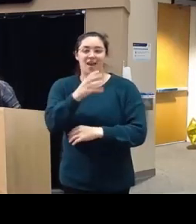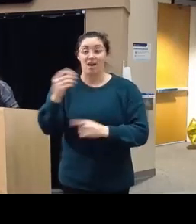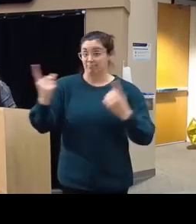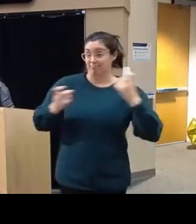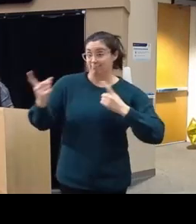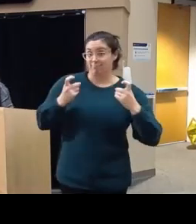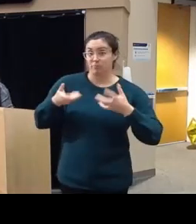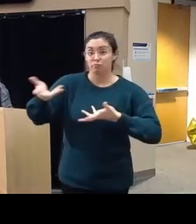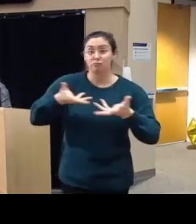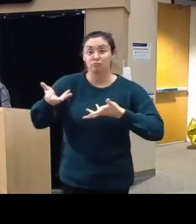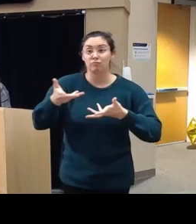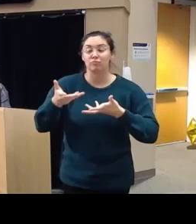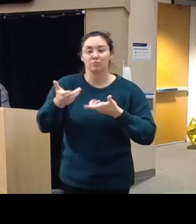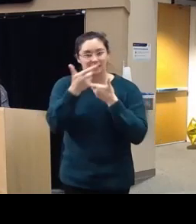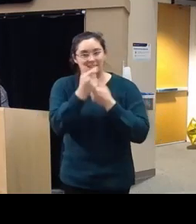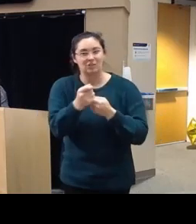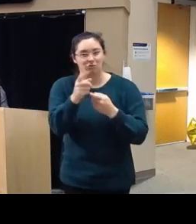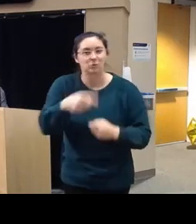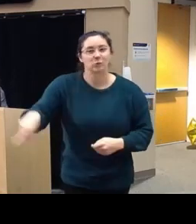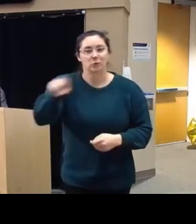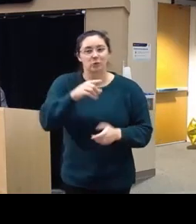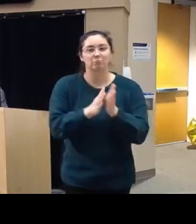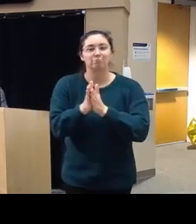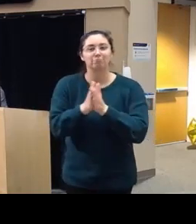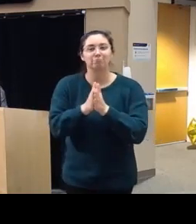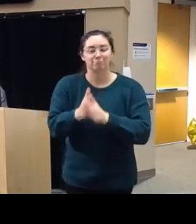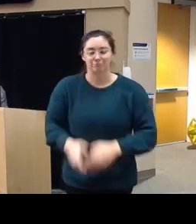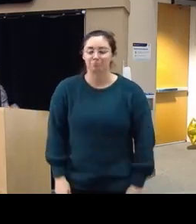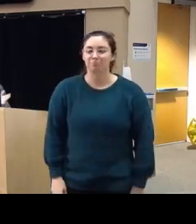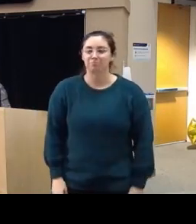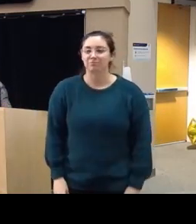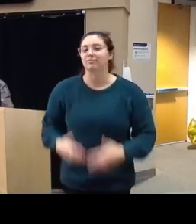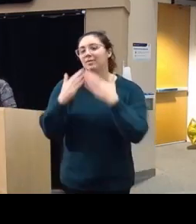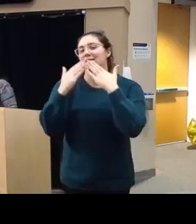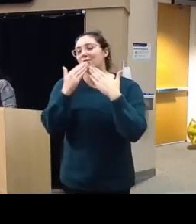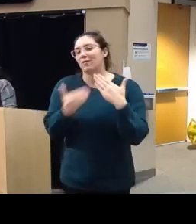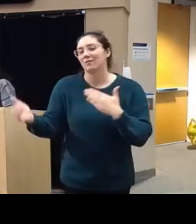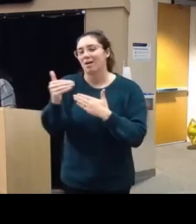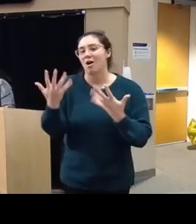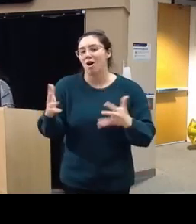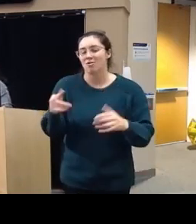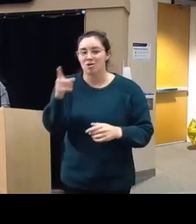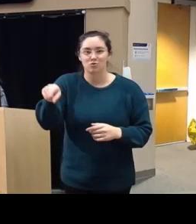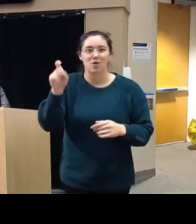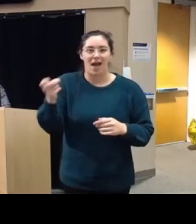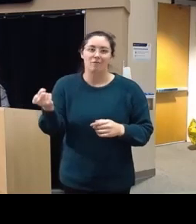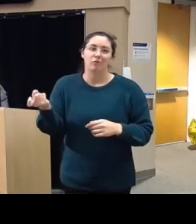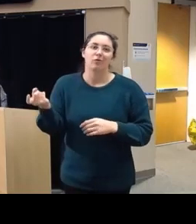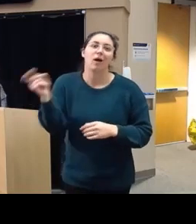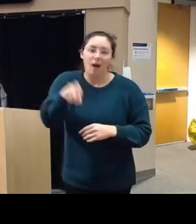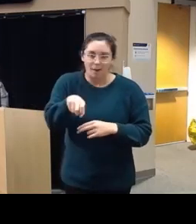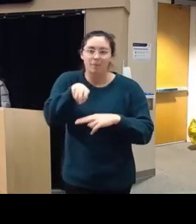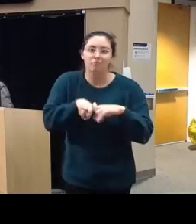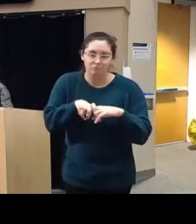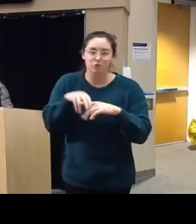questions afterwards discussion will have some interest for you. So thanks in advance. I know some of you probably have to be here